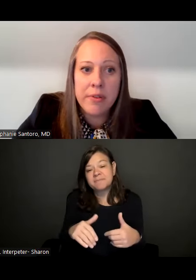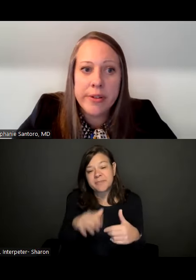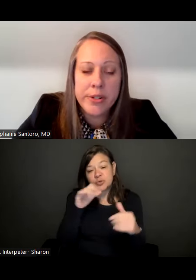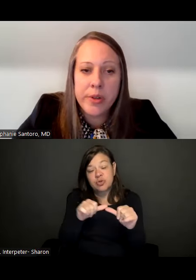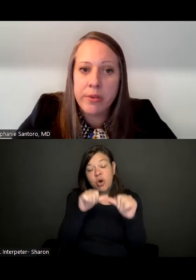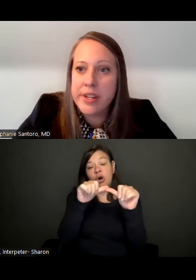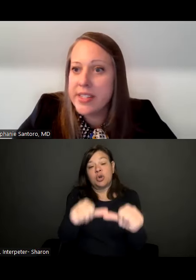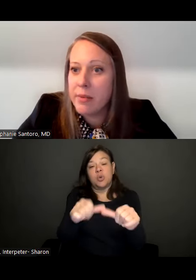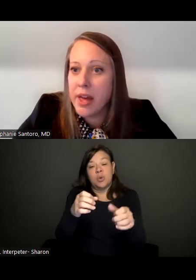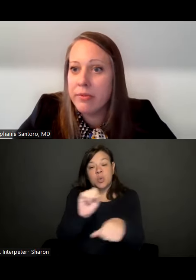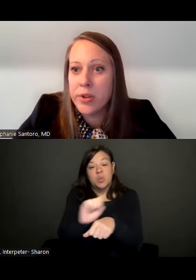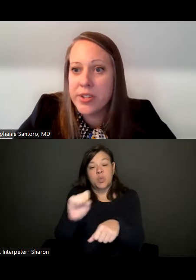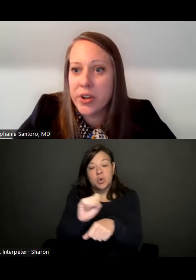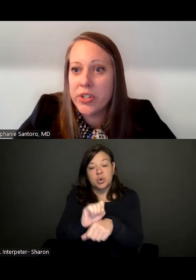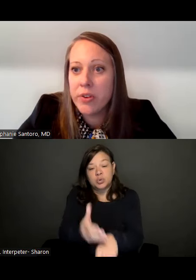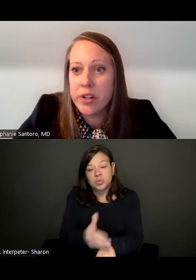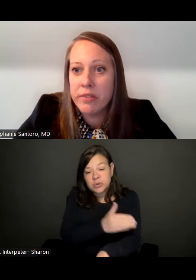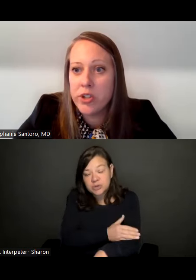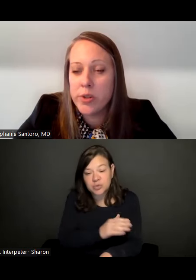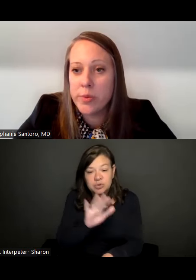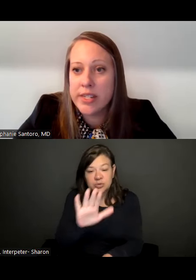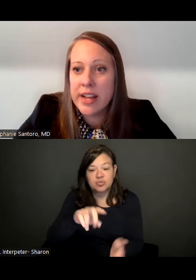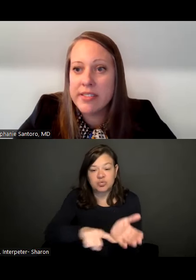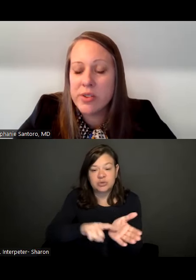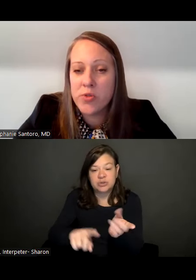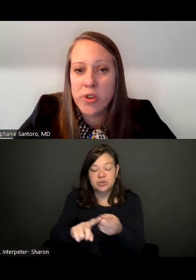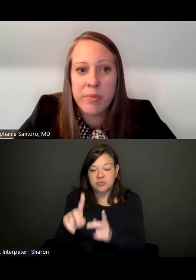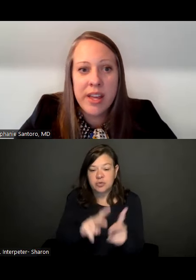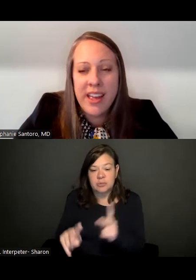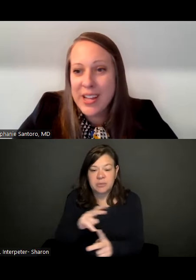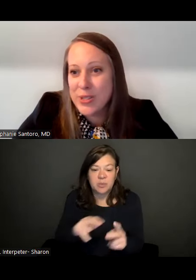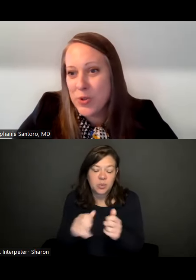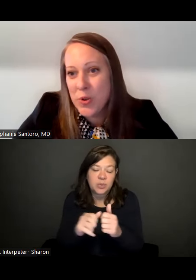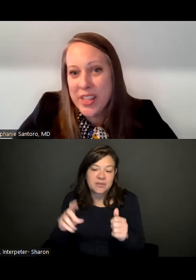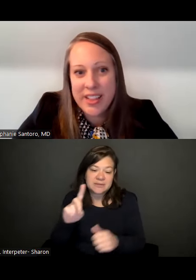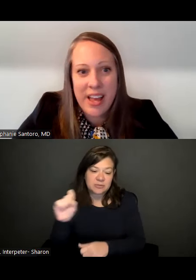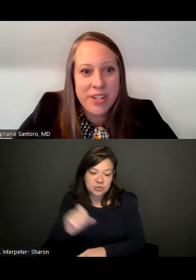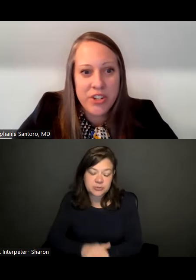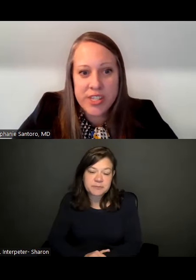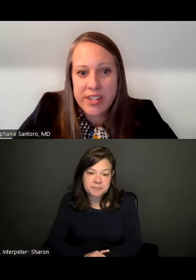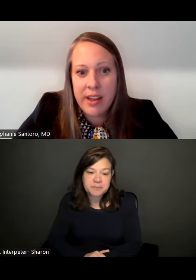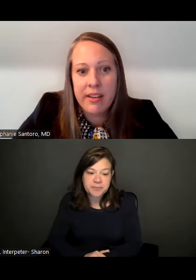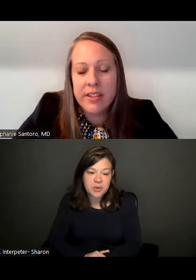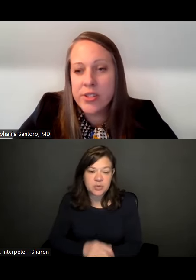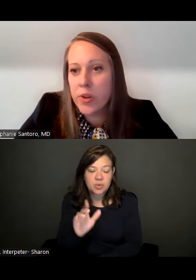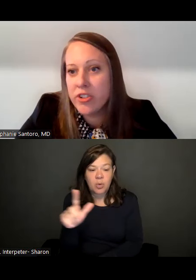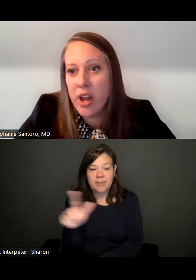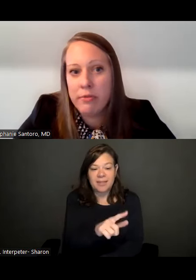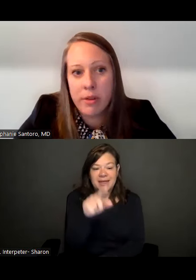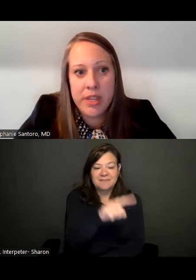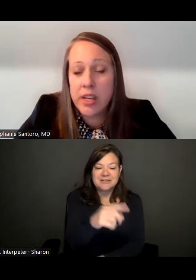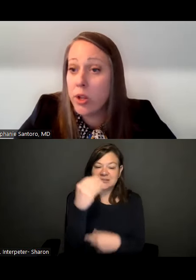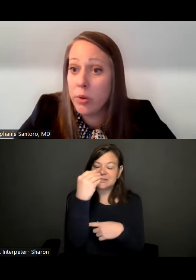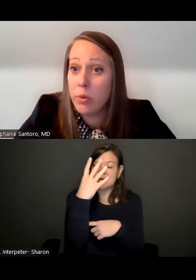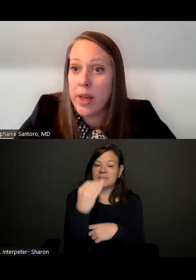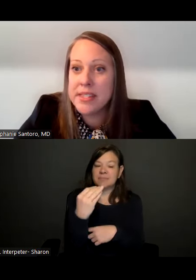ongoing effort to increase the amount of research for individuals with Down syndrome. And so shown on the left is just a screenshot